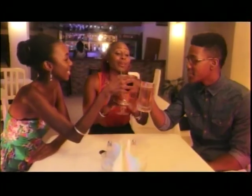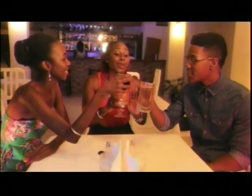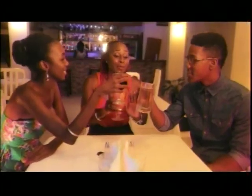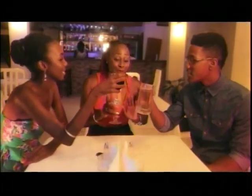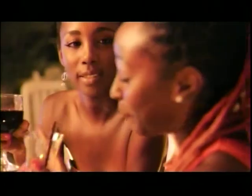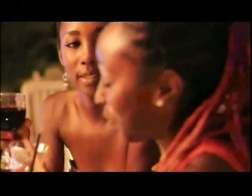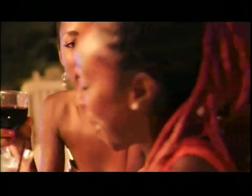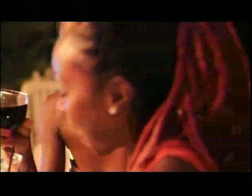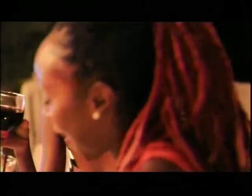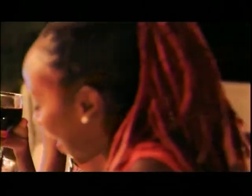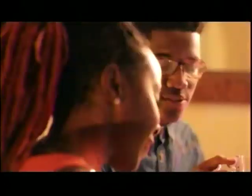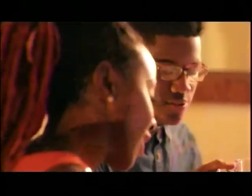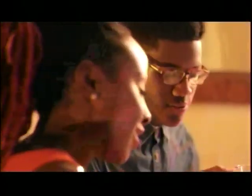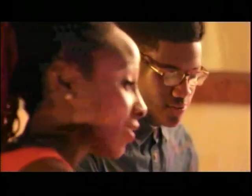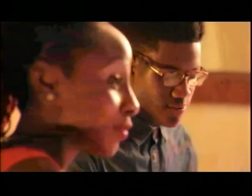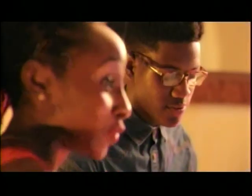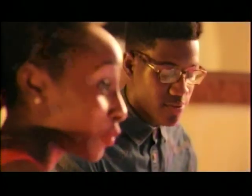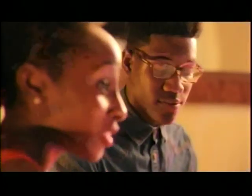Oh, wait.